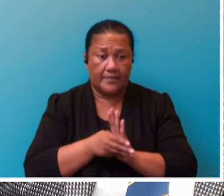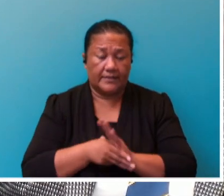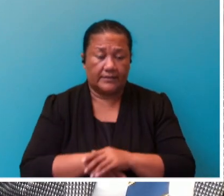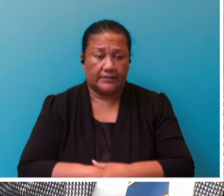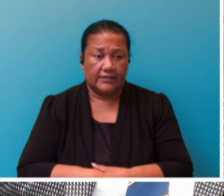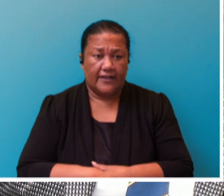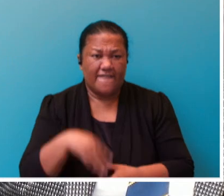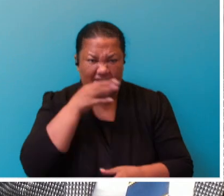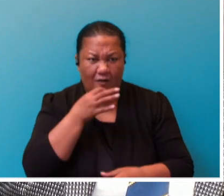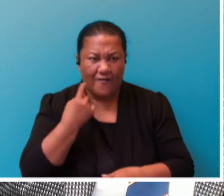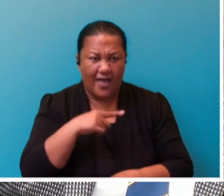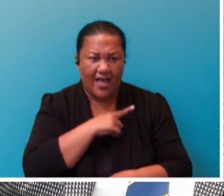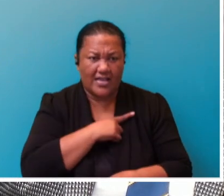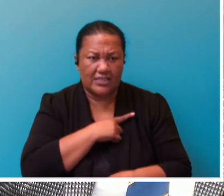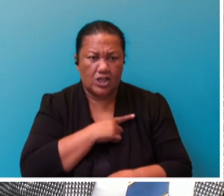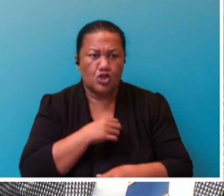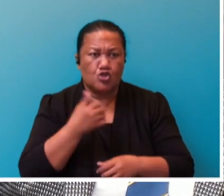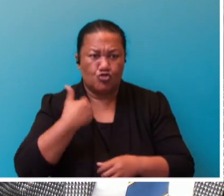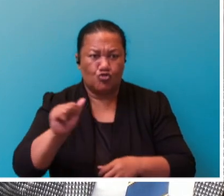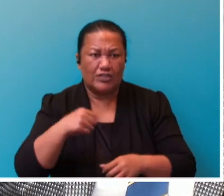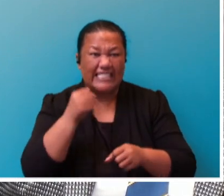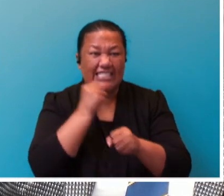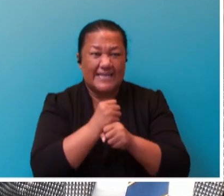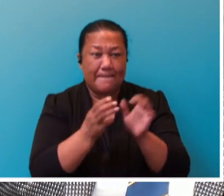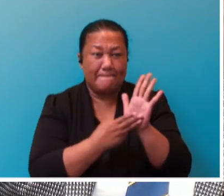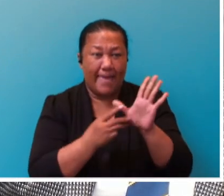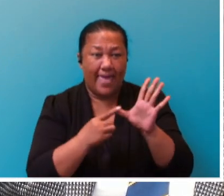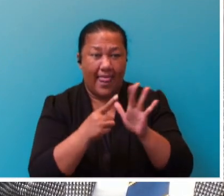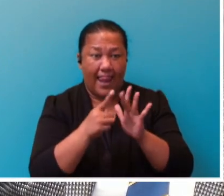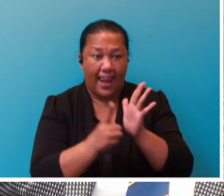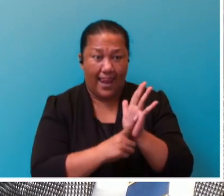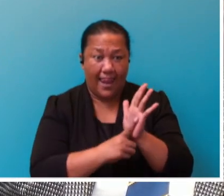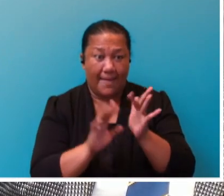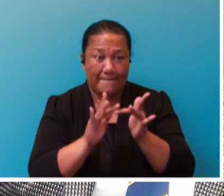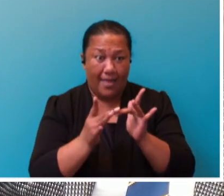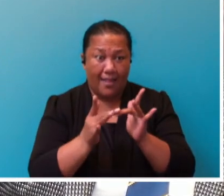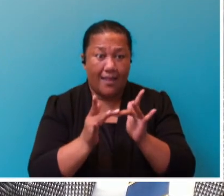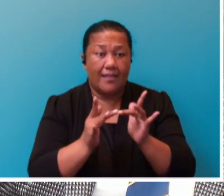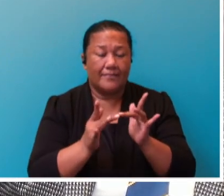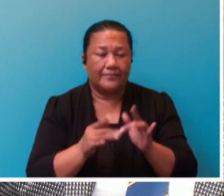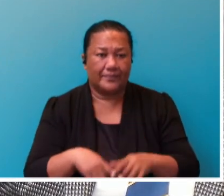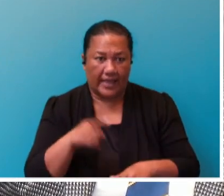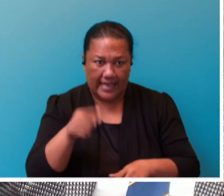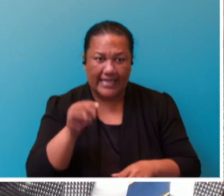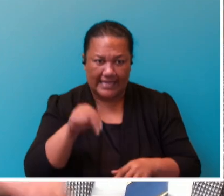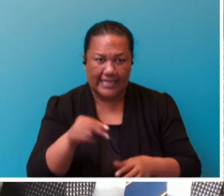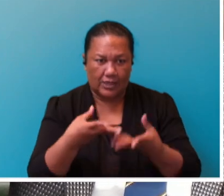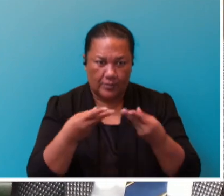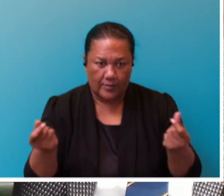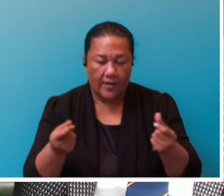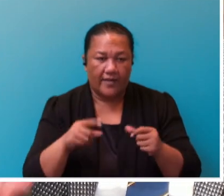quite a few of us are still using Gmail, Honorable Speaker, and that needs to be addressed and managed,